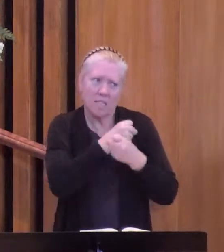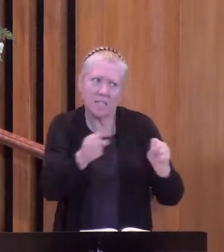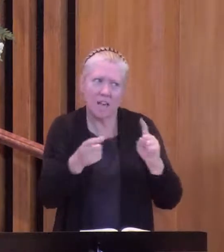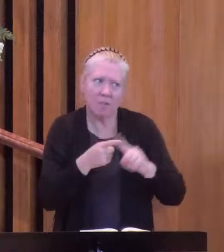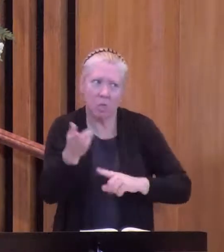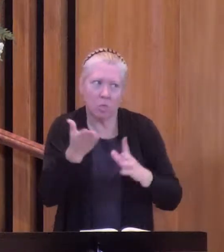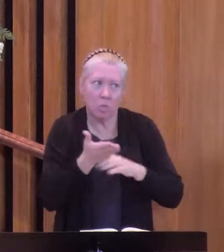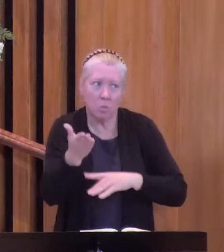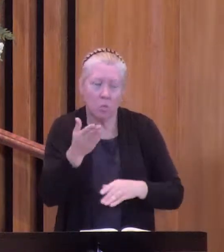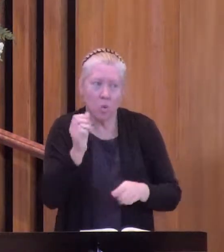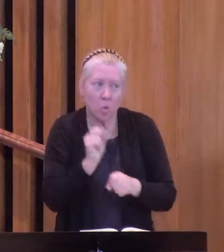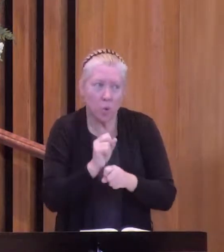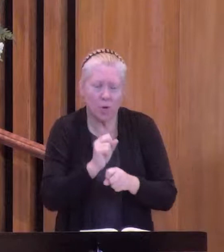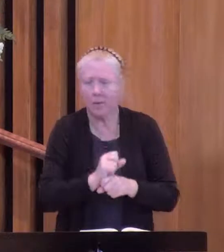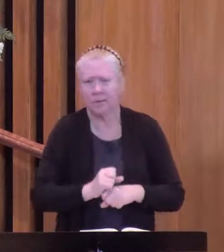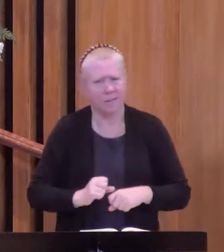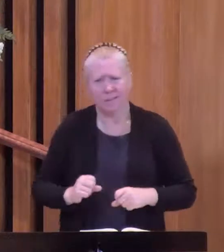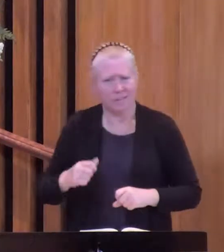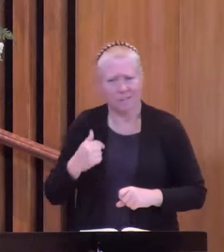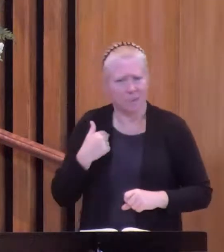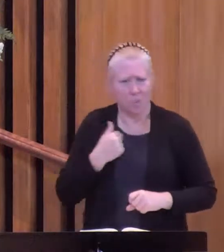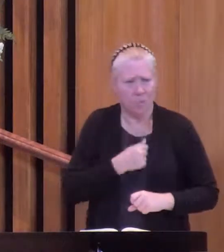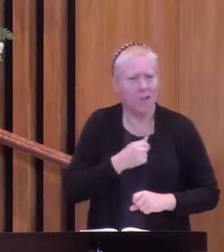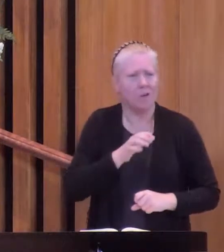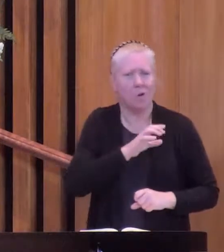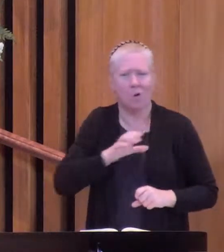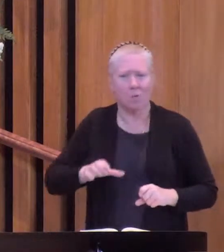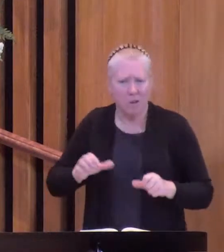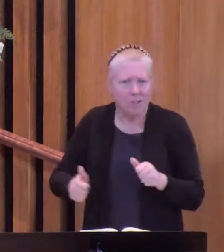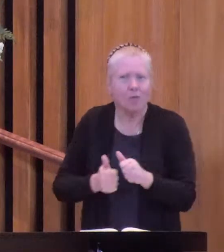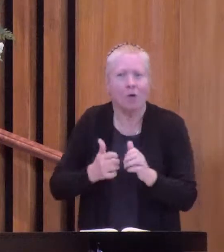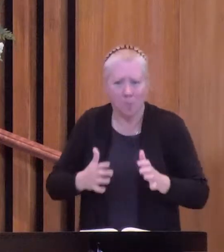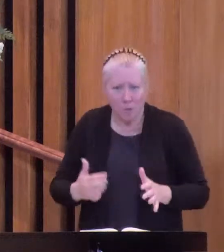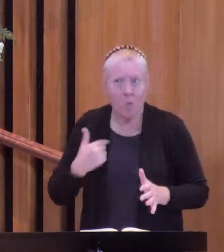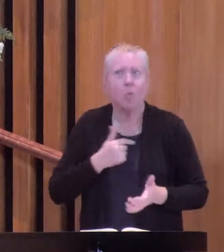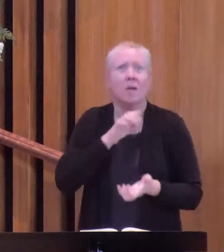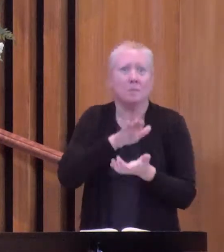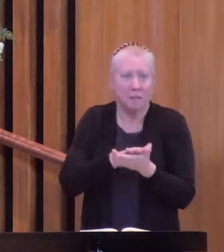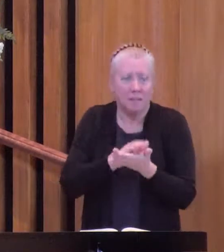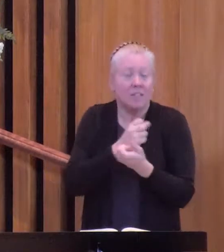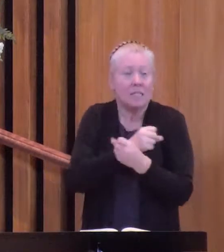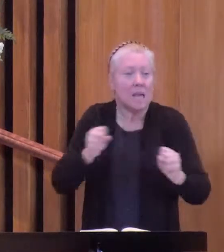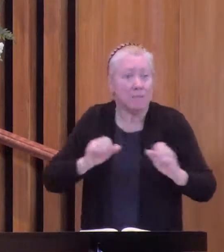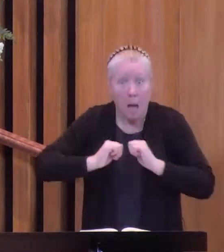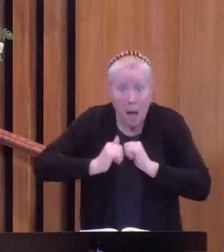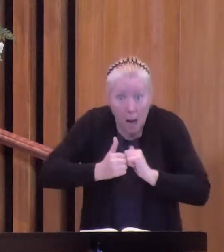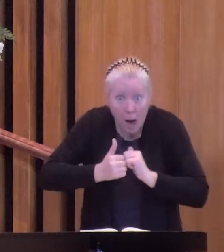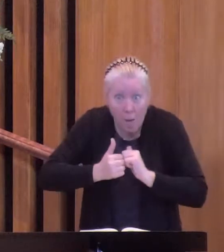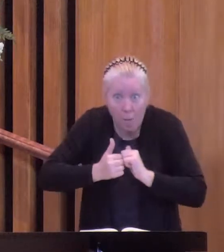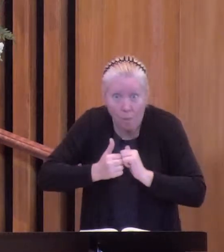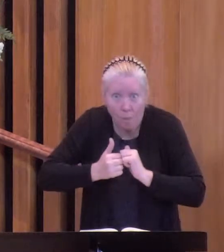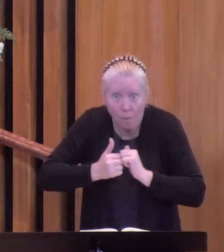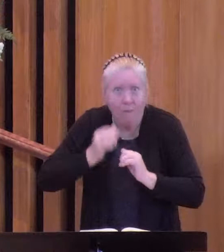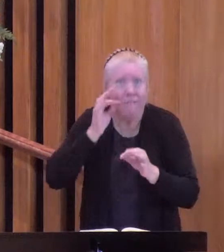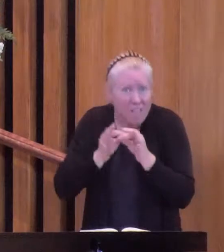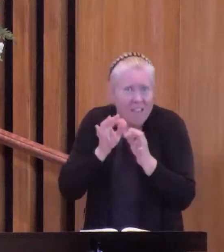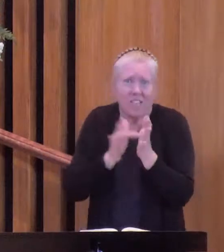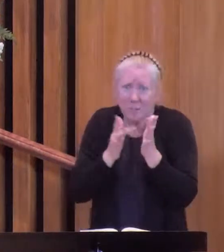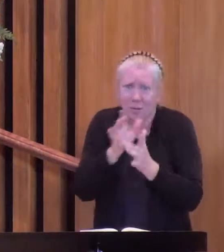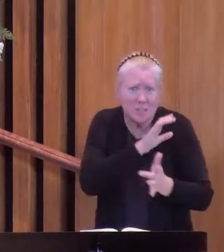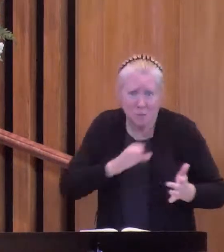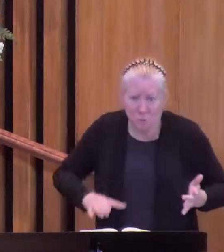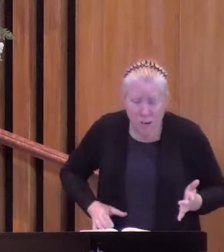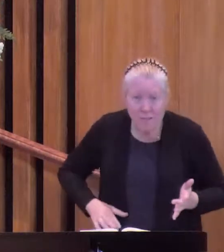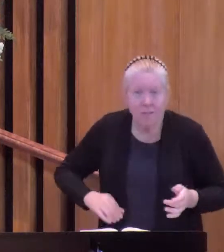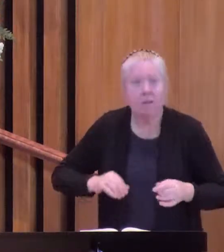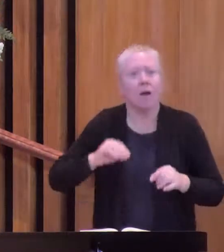saved by faith in Jesus Christ. And because we believe that we are saved,